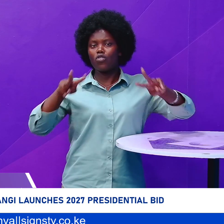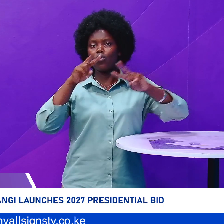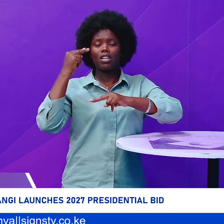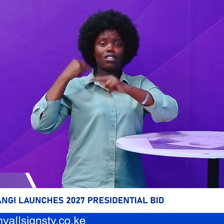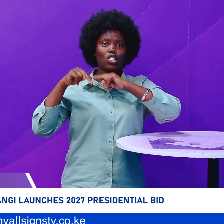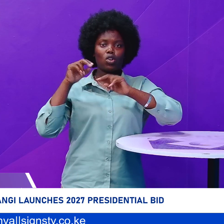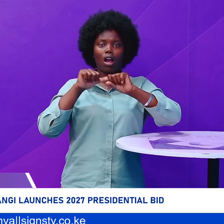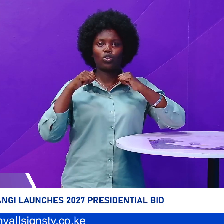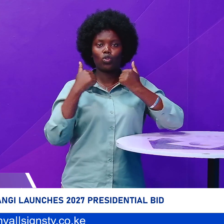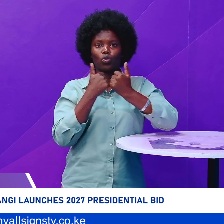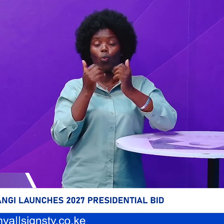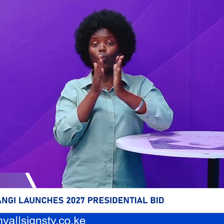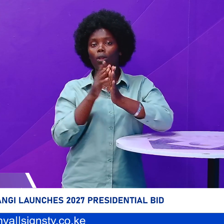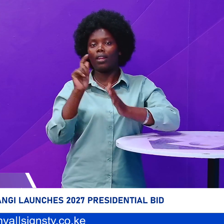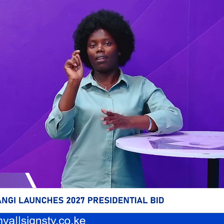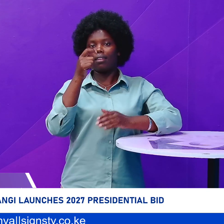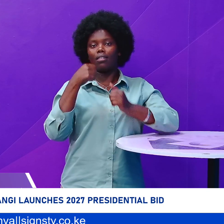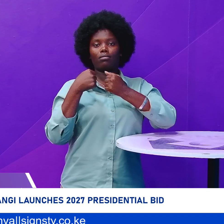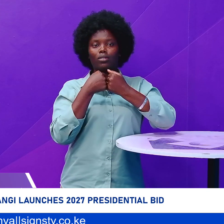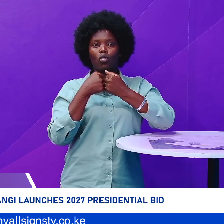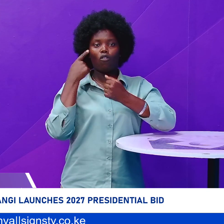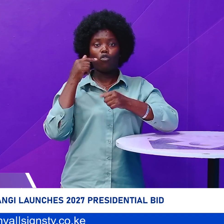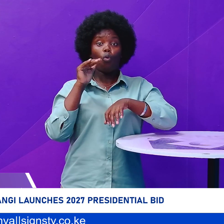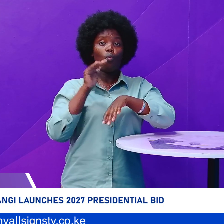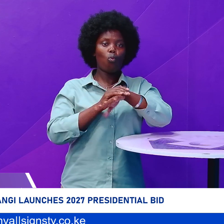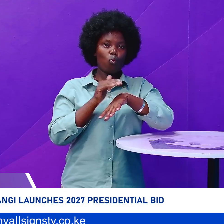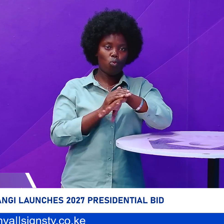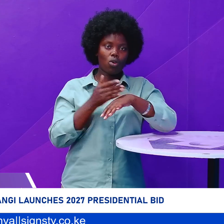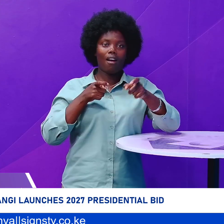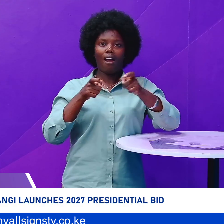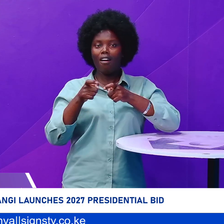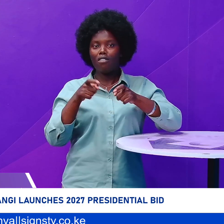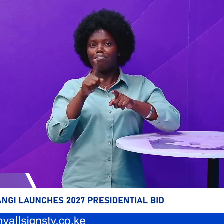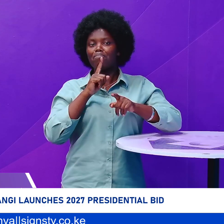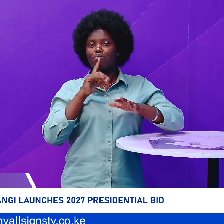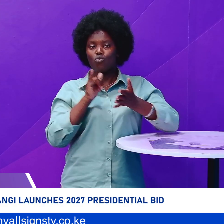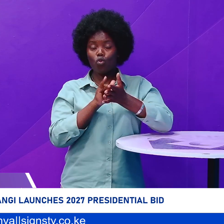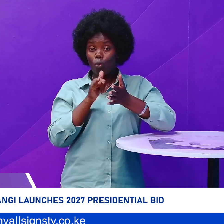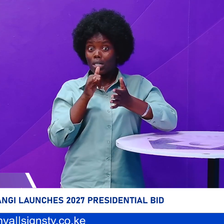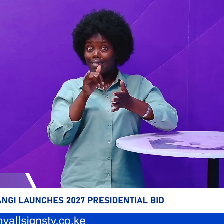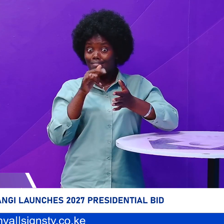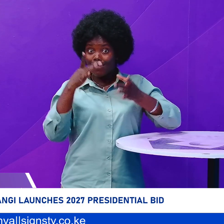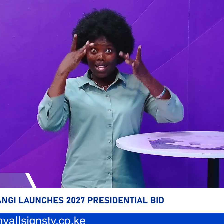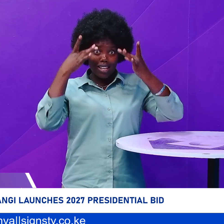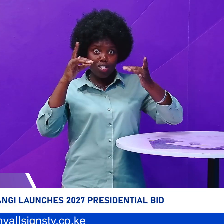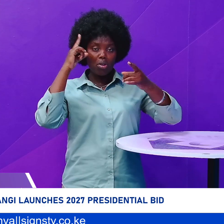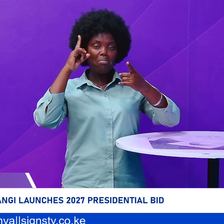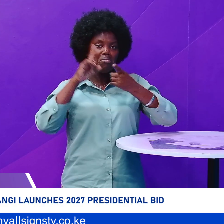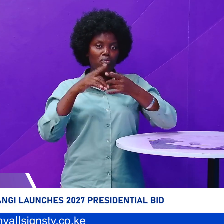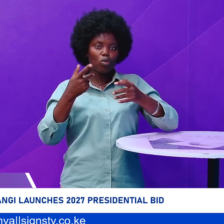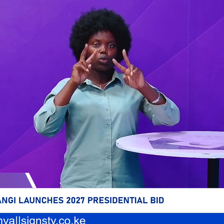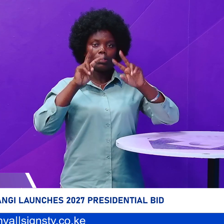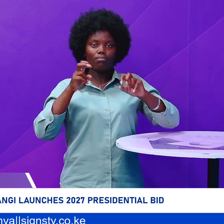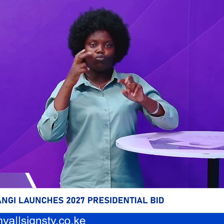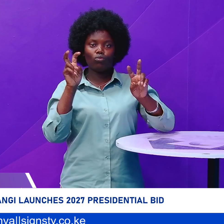Mwangi made the announcement on Wednesday at Ufangamano House in Nairobi, a venue historically associated